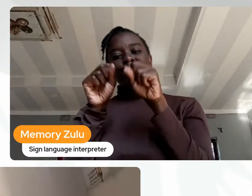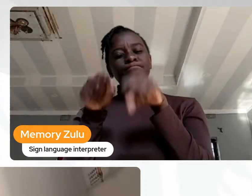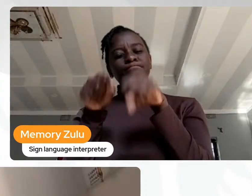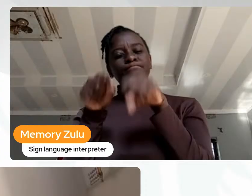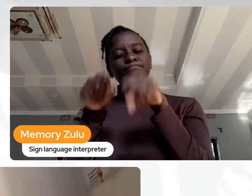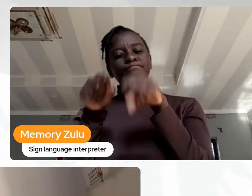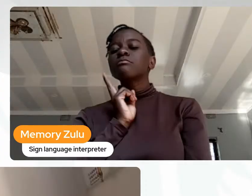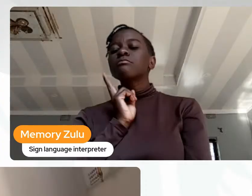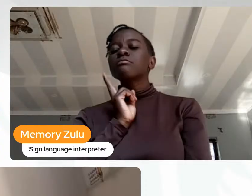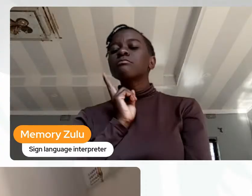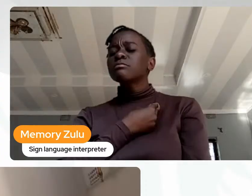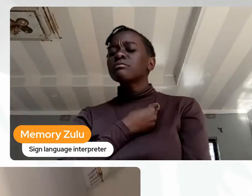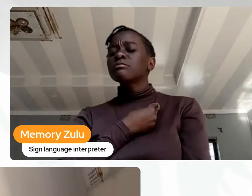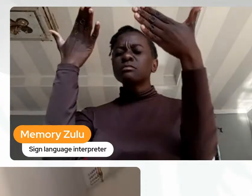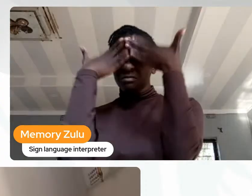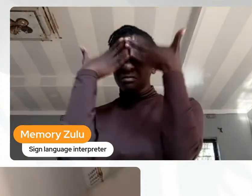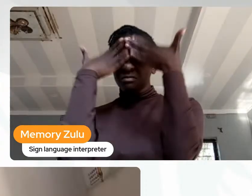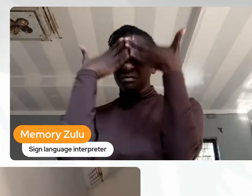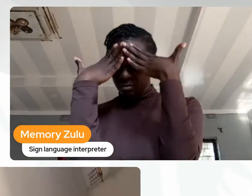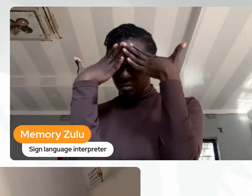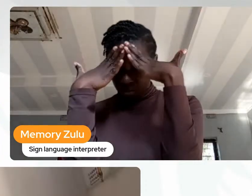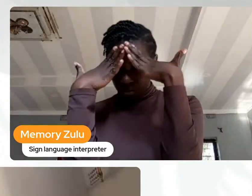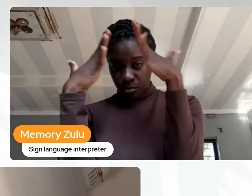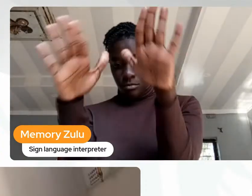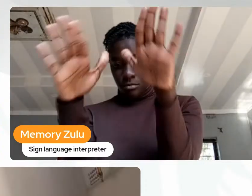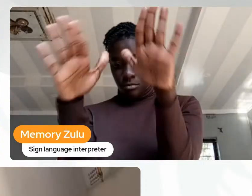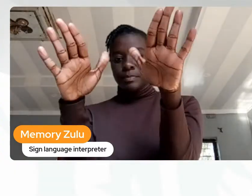so confused about, and these are the issues of